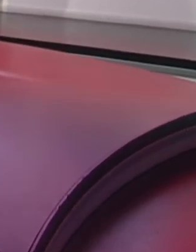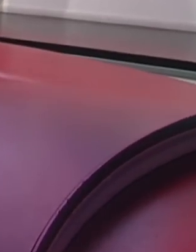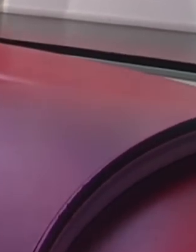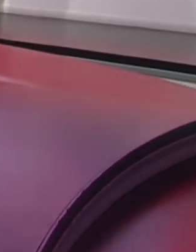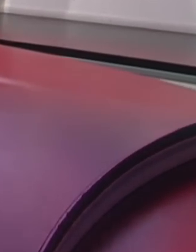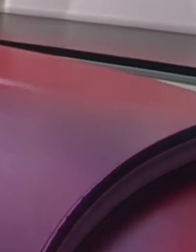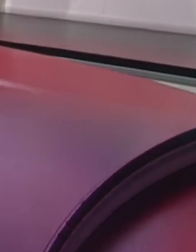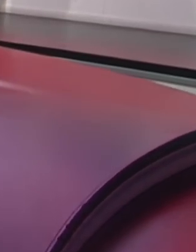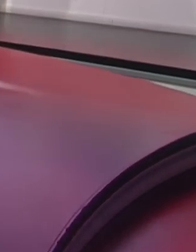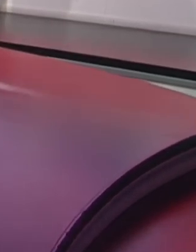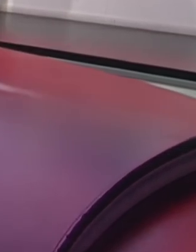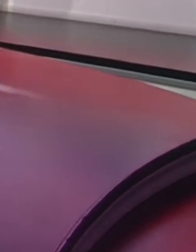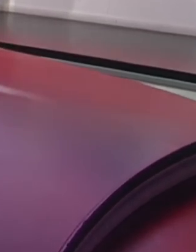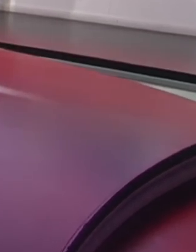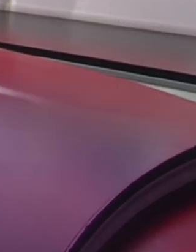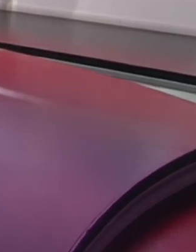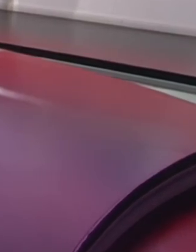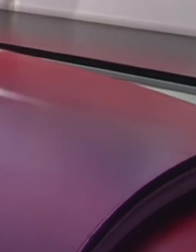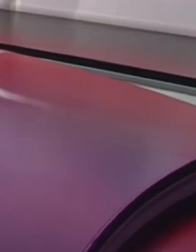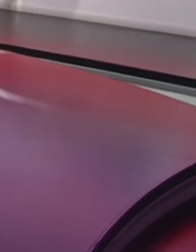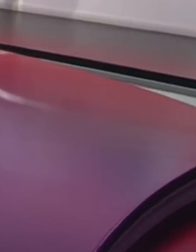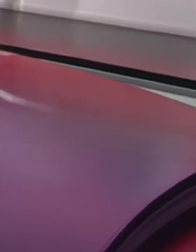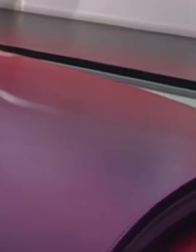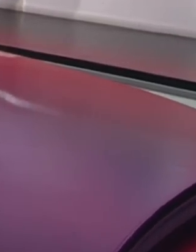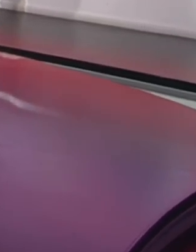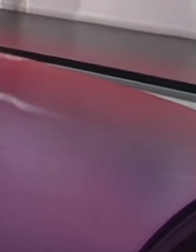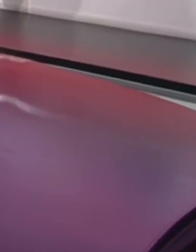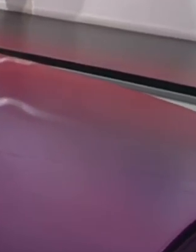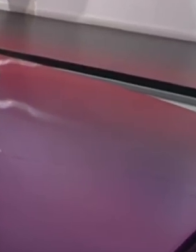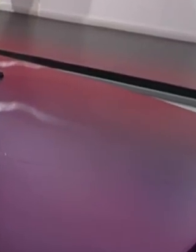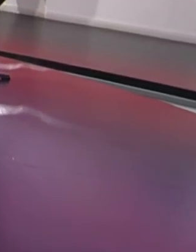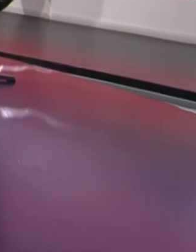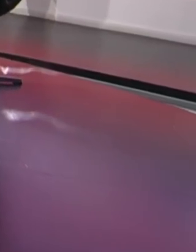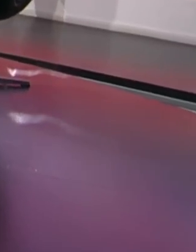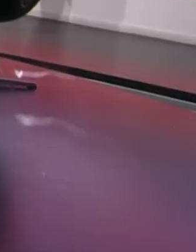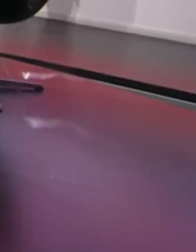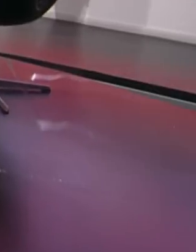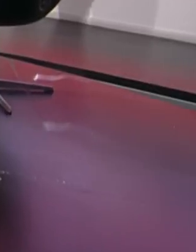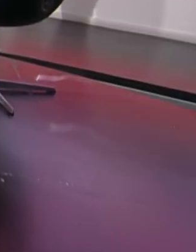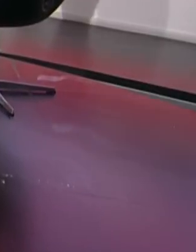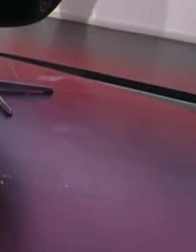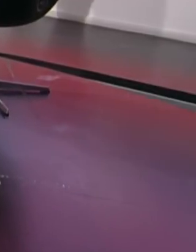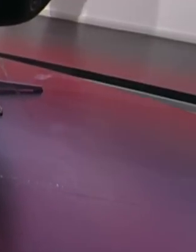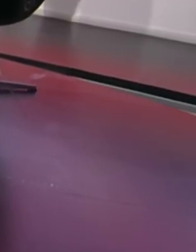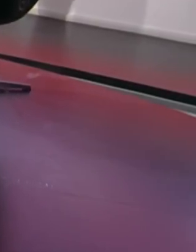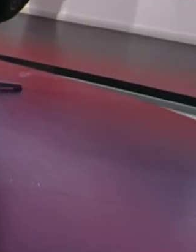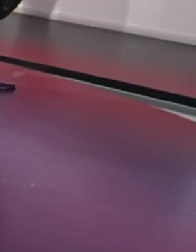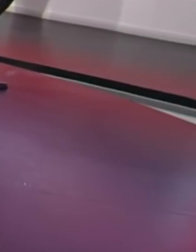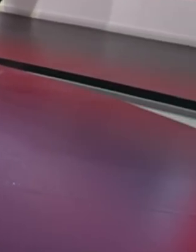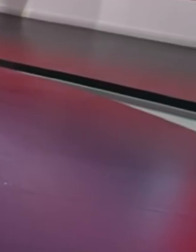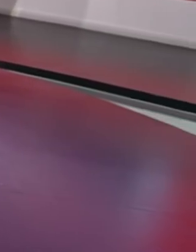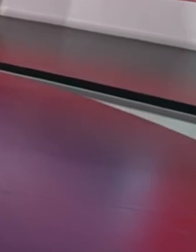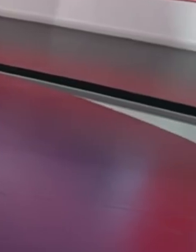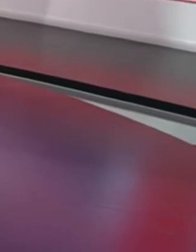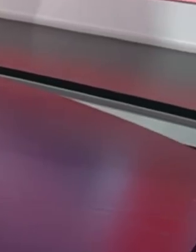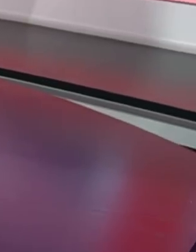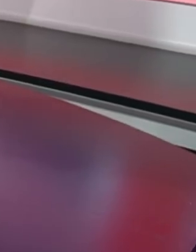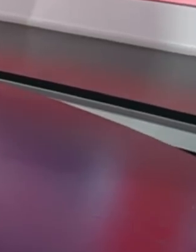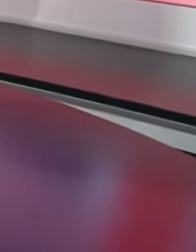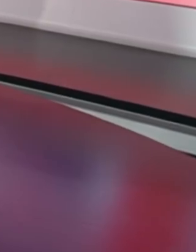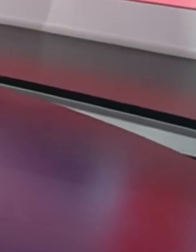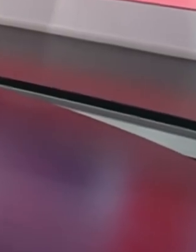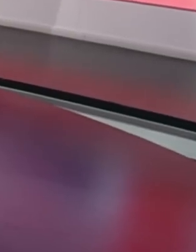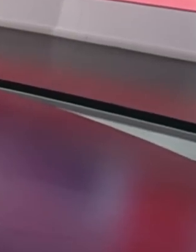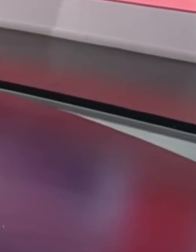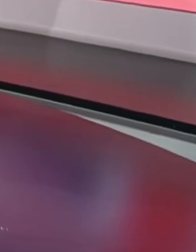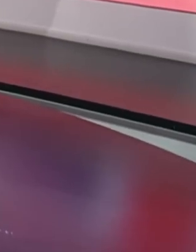Well, the build-up to the coronation of King Charles III there, and as you saw a bit earlier on outside the Buckingham